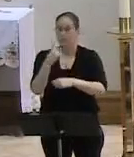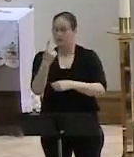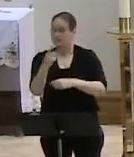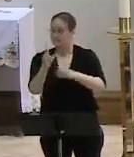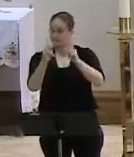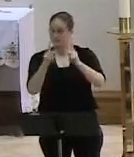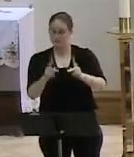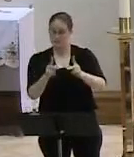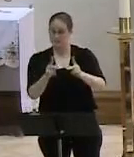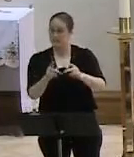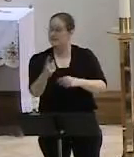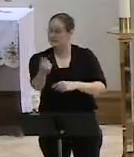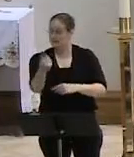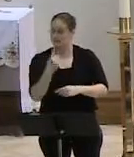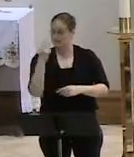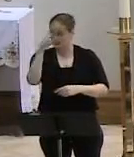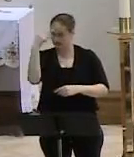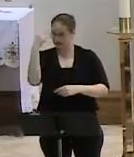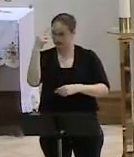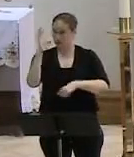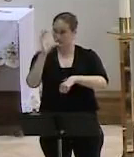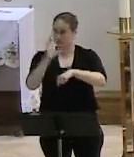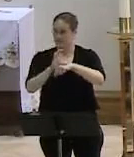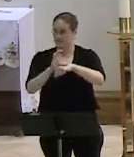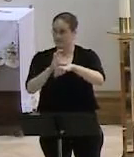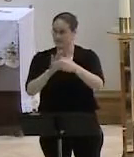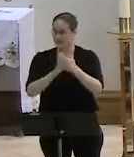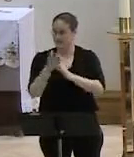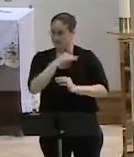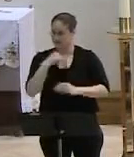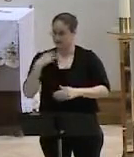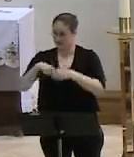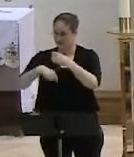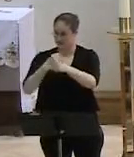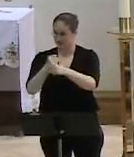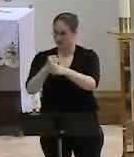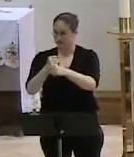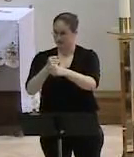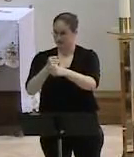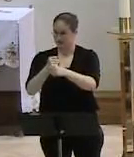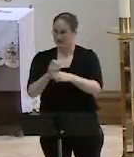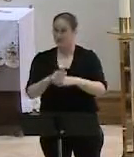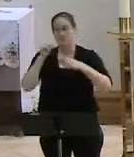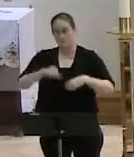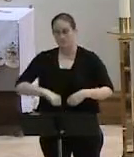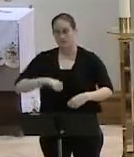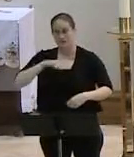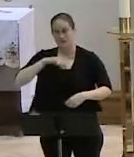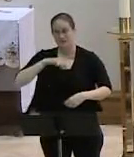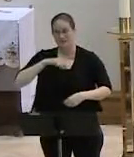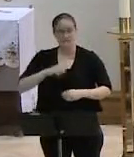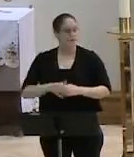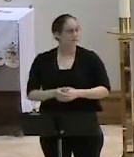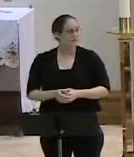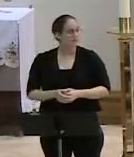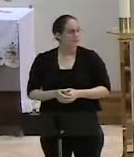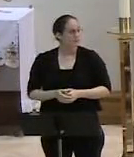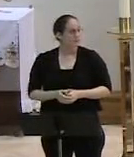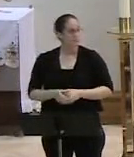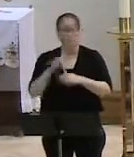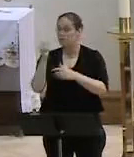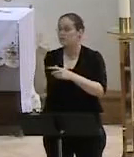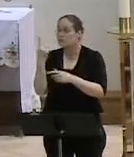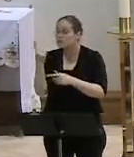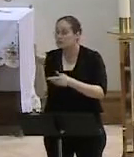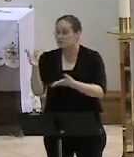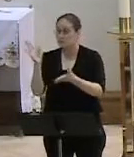classmates came into the Catholic Church this year. And I was very proud of him because he wasn't only going to